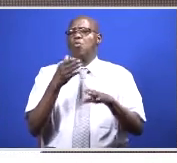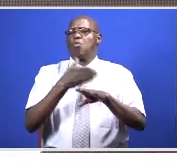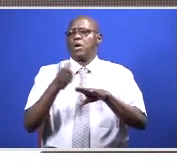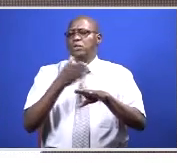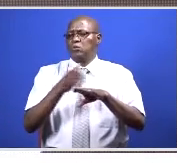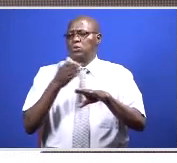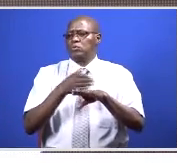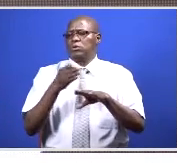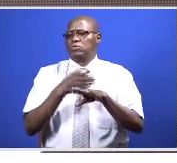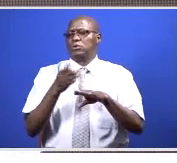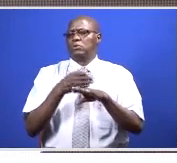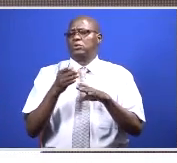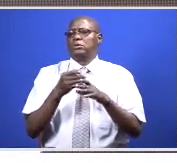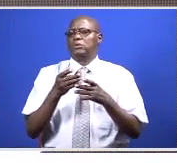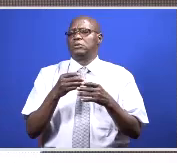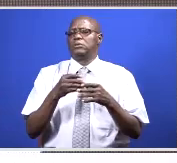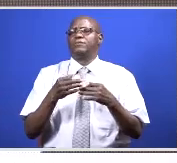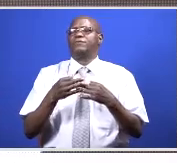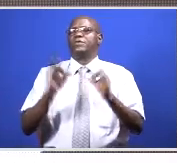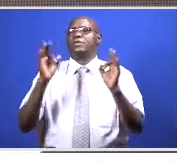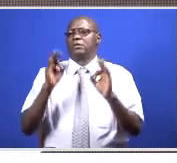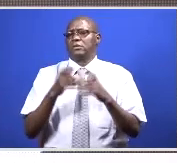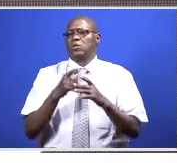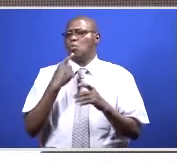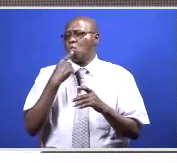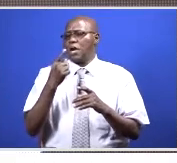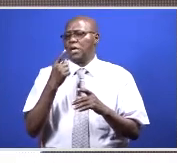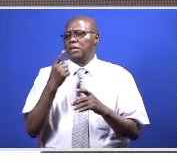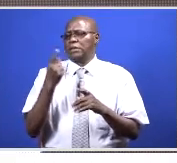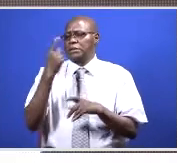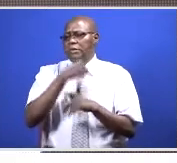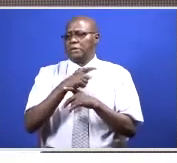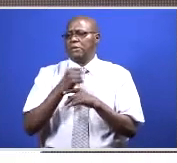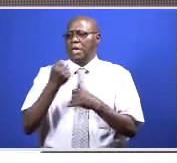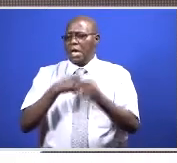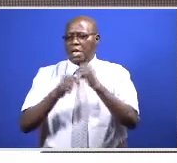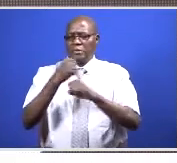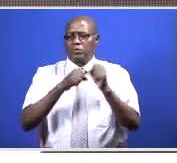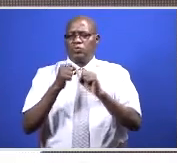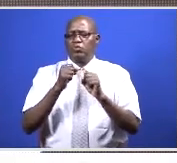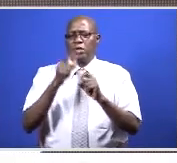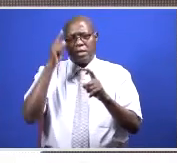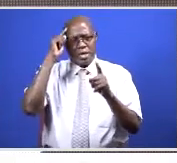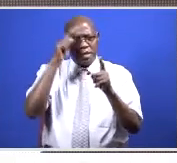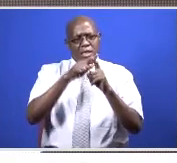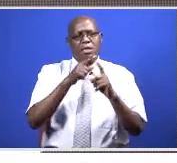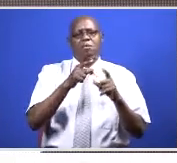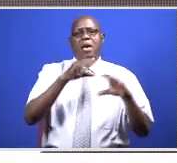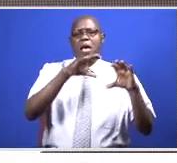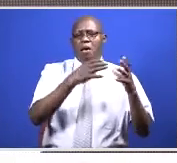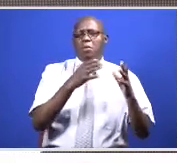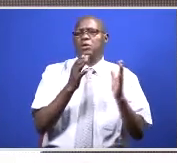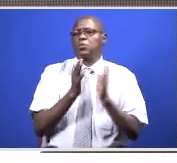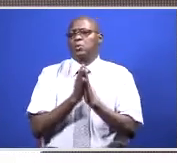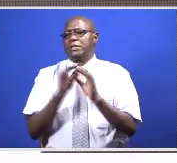authority has embarked on a countrywide 100-day rapid response initiative targeting farms and institutions discharging